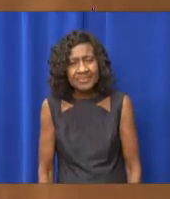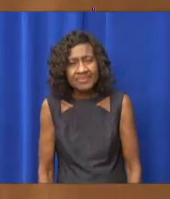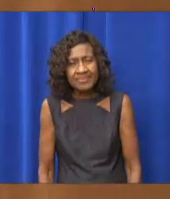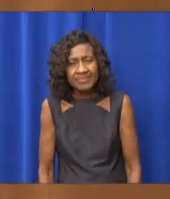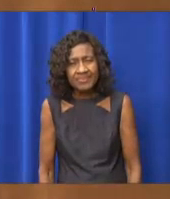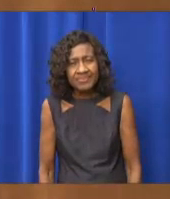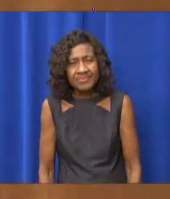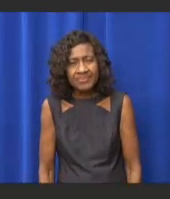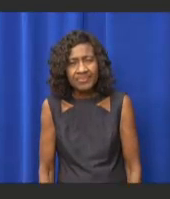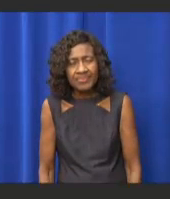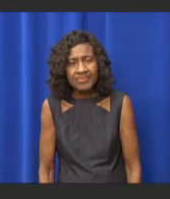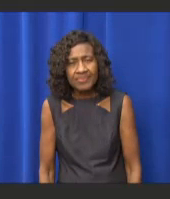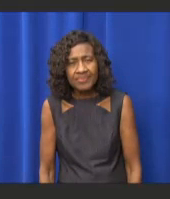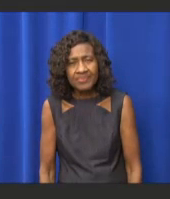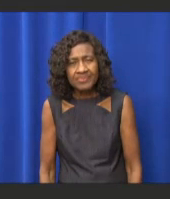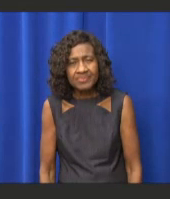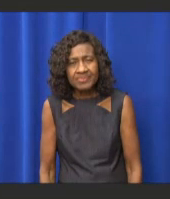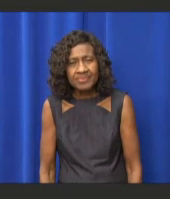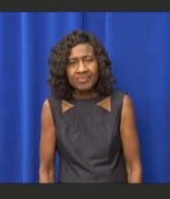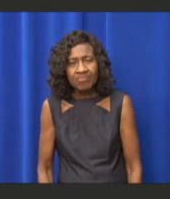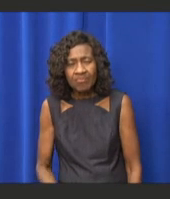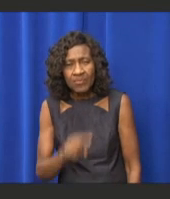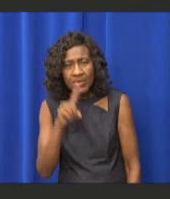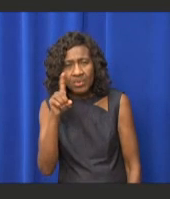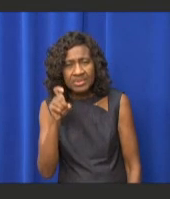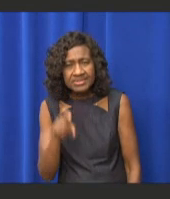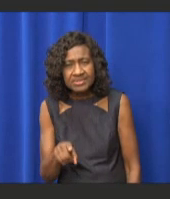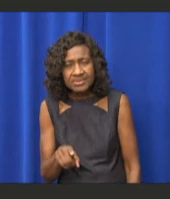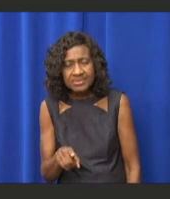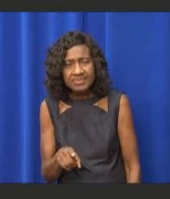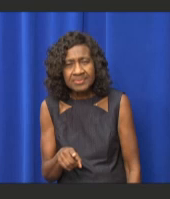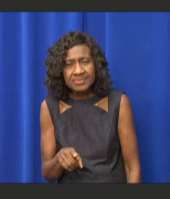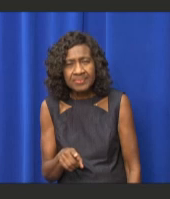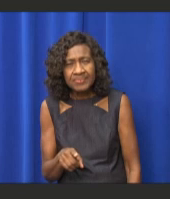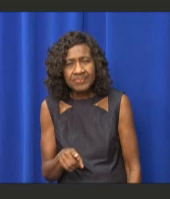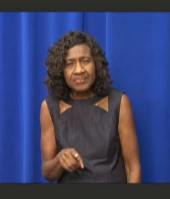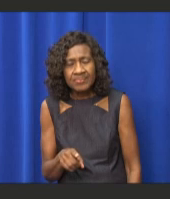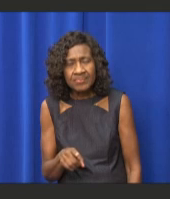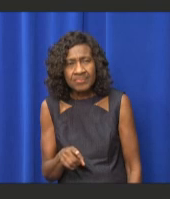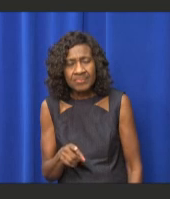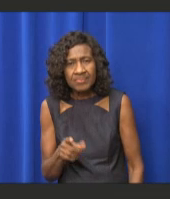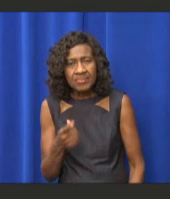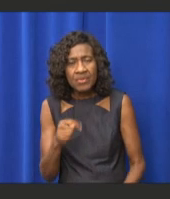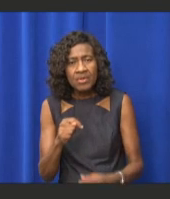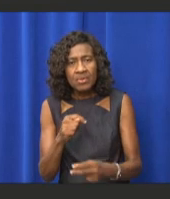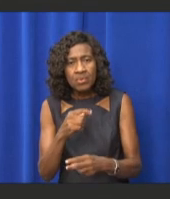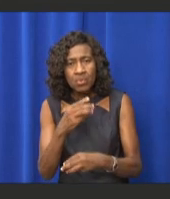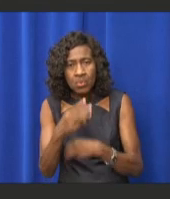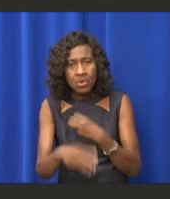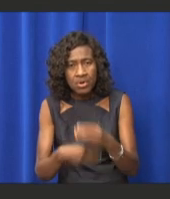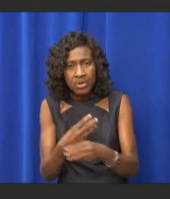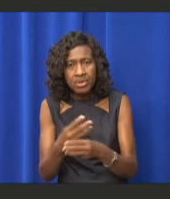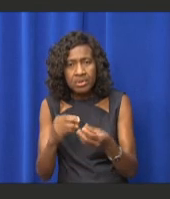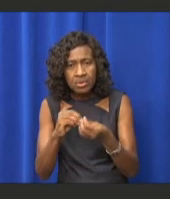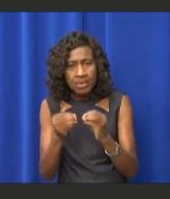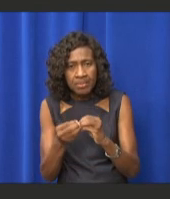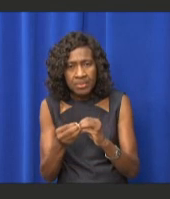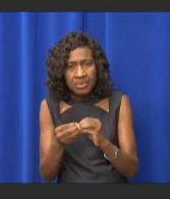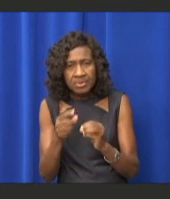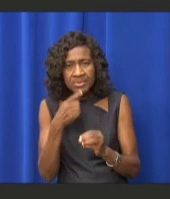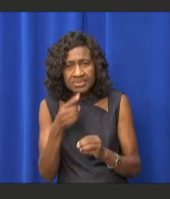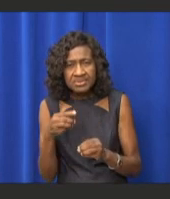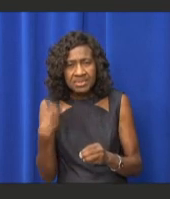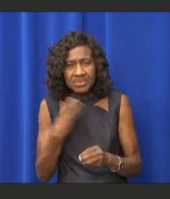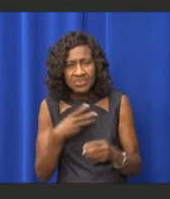I have just a couple of other little things. This one's probably quite minor, actually, but the world stats keep saying that we've got 3 critical people